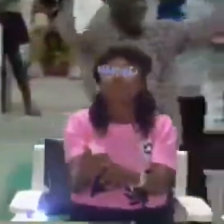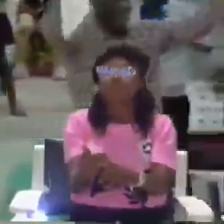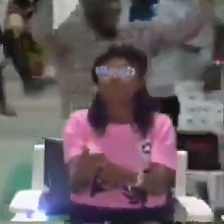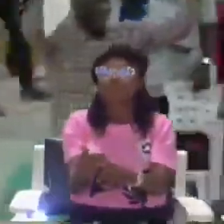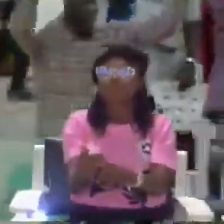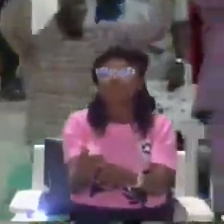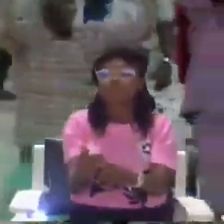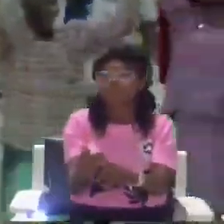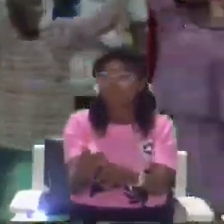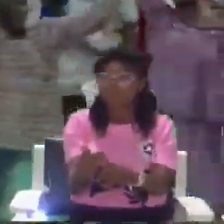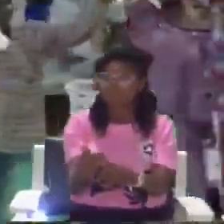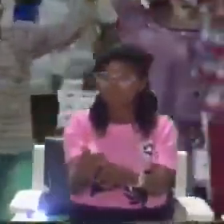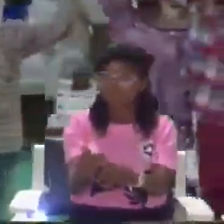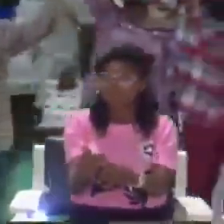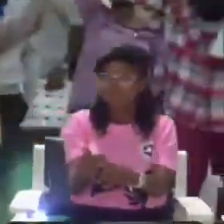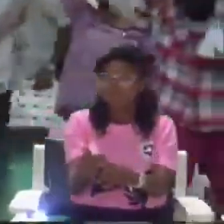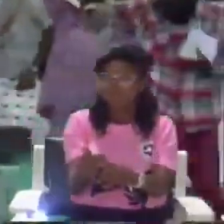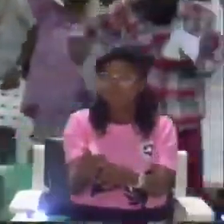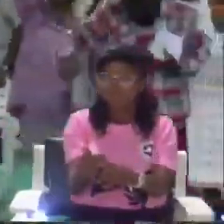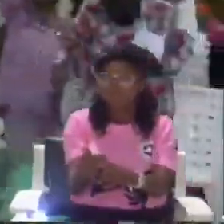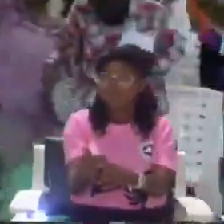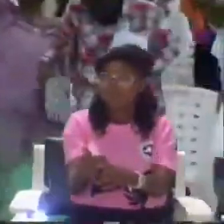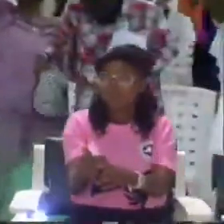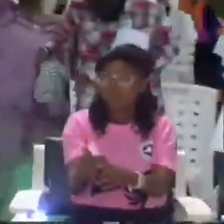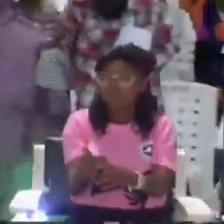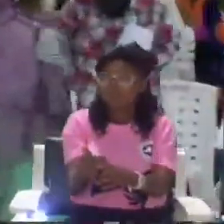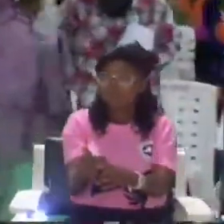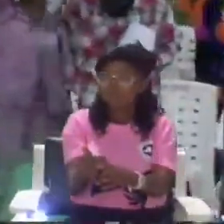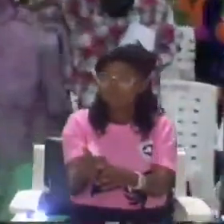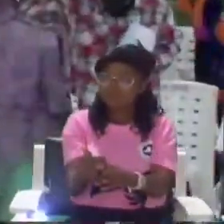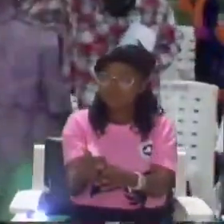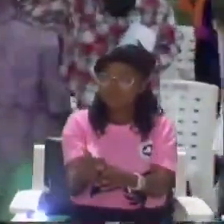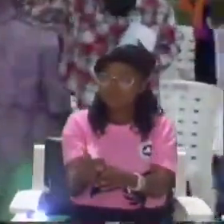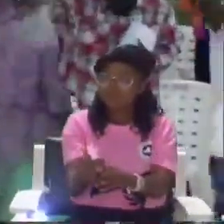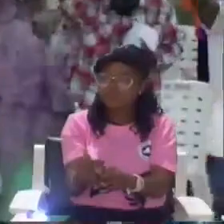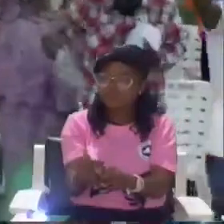Papa, if you roro yinyo gbogbo awon aso ti ana soke yi.